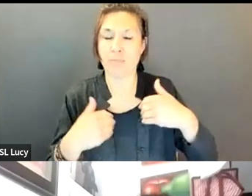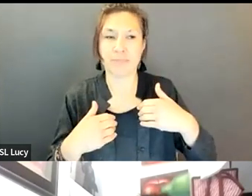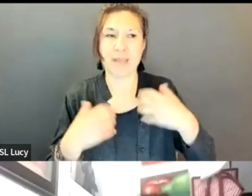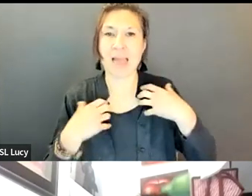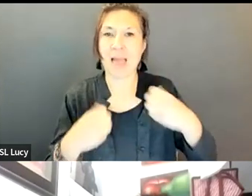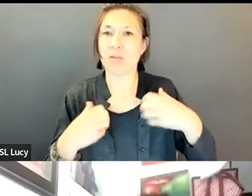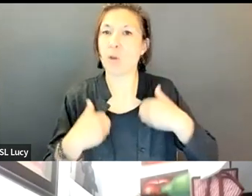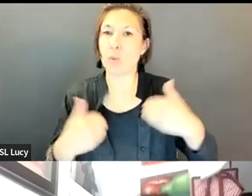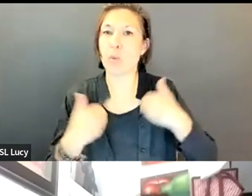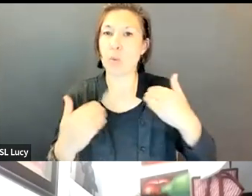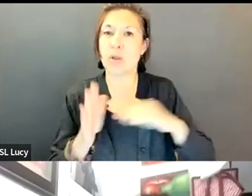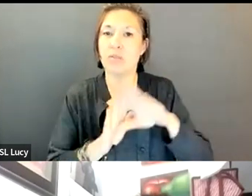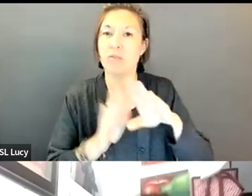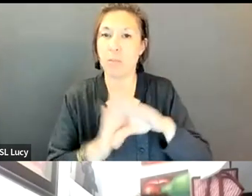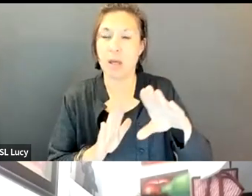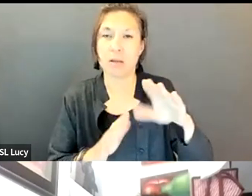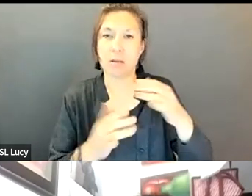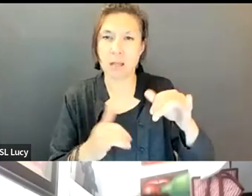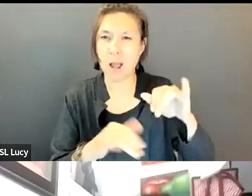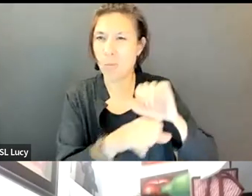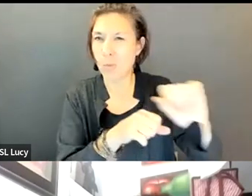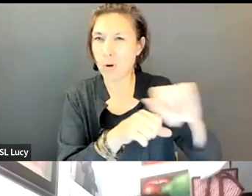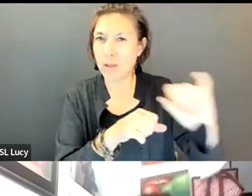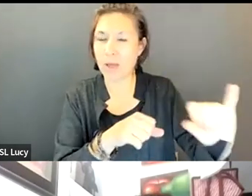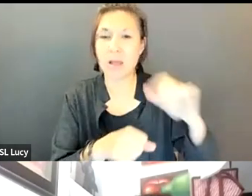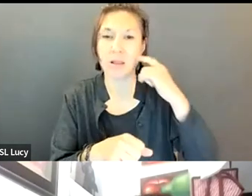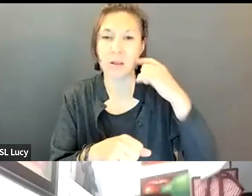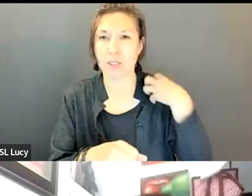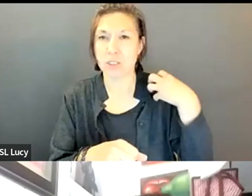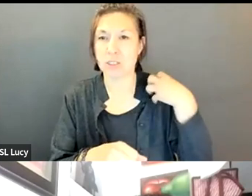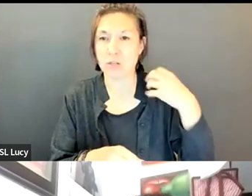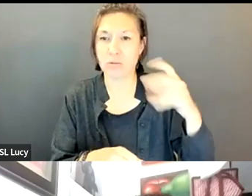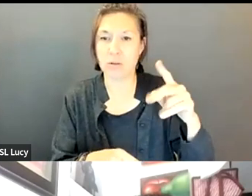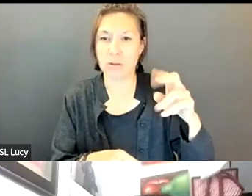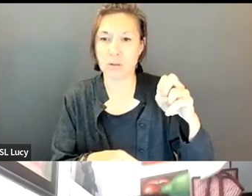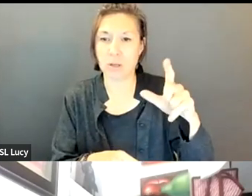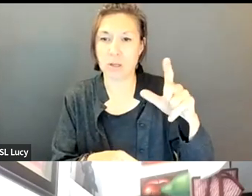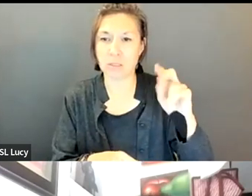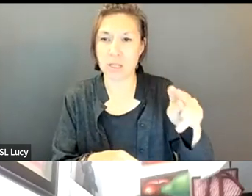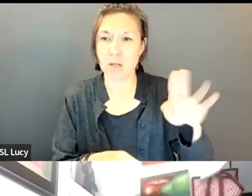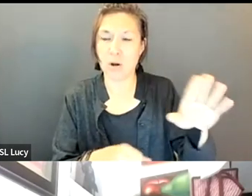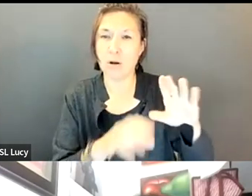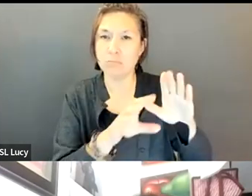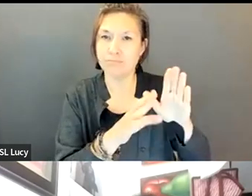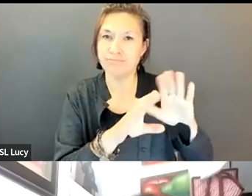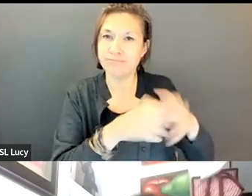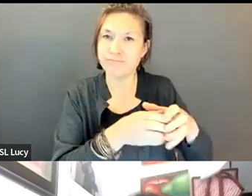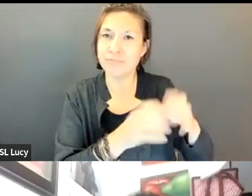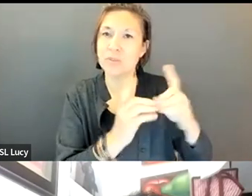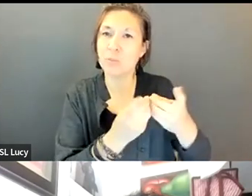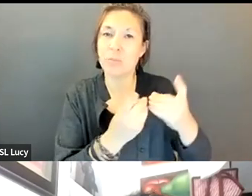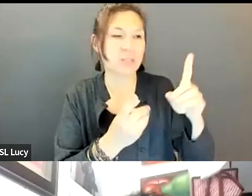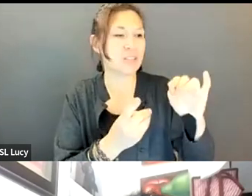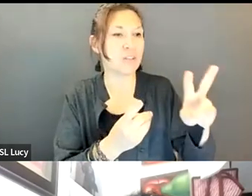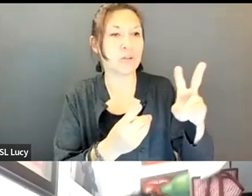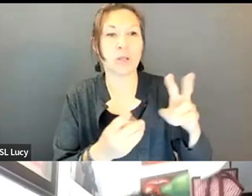and so I think Chief kelton's Vision um of the Department of student support and that being like a key piece uh is what is taking a minute to